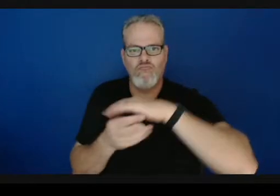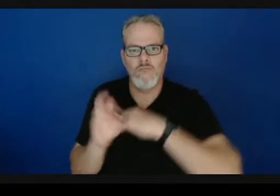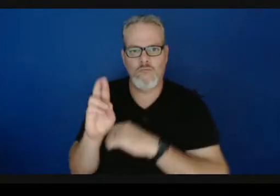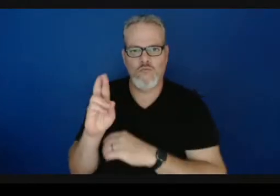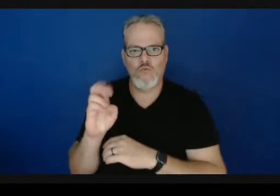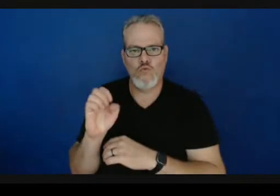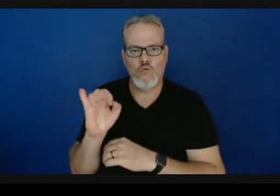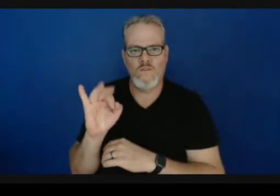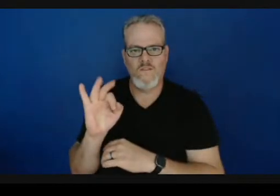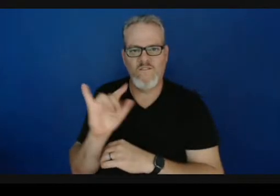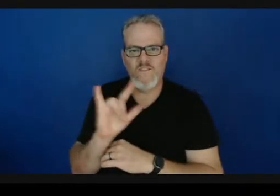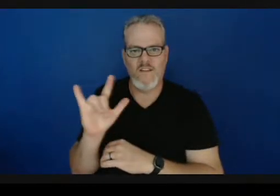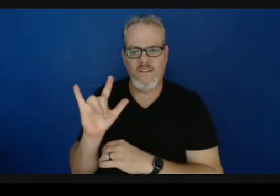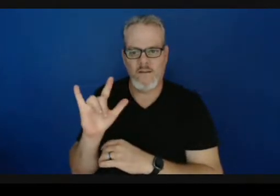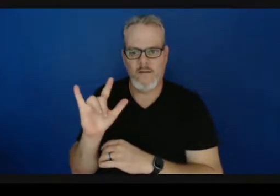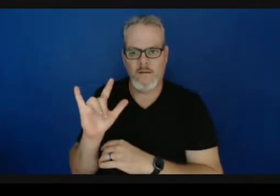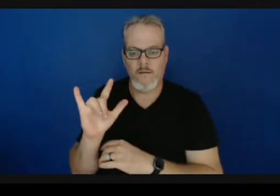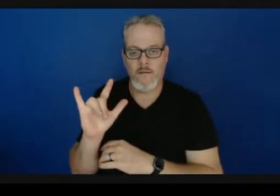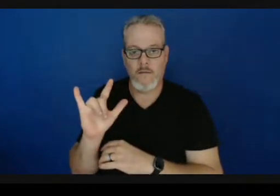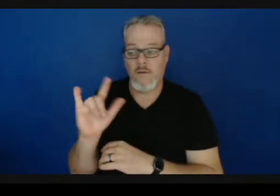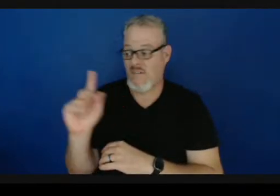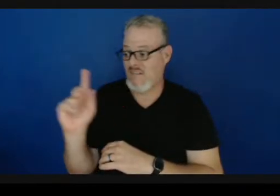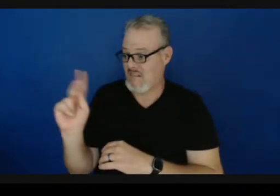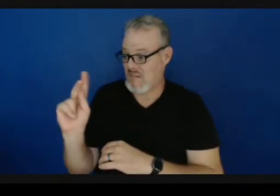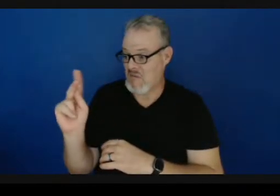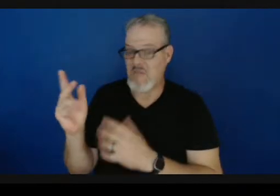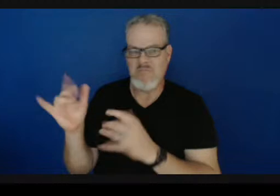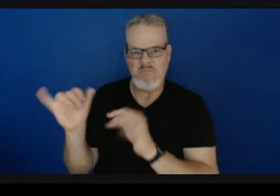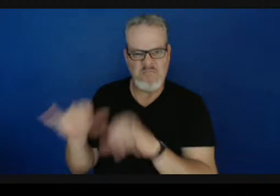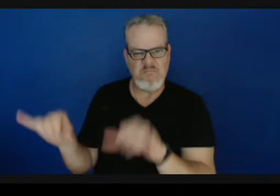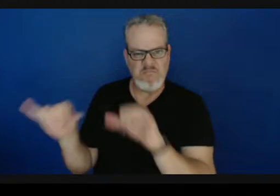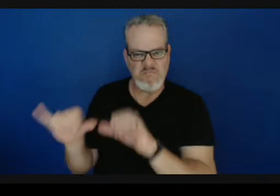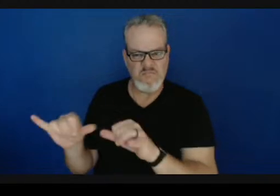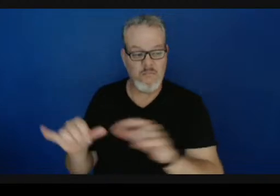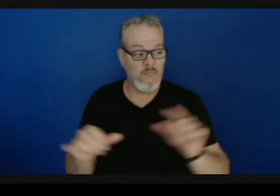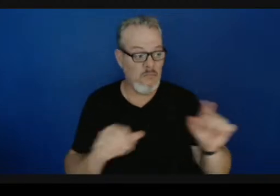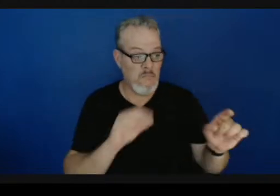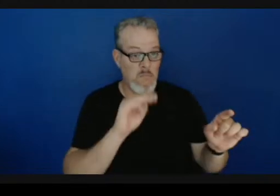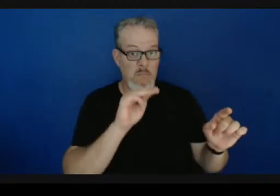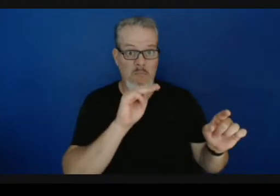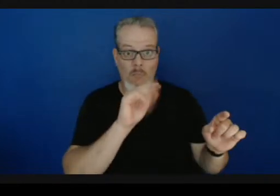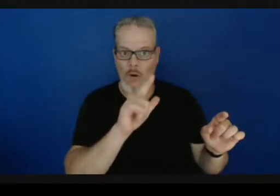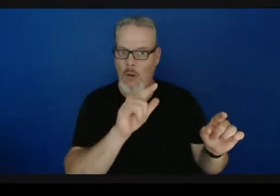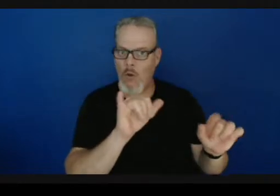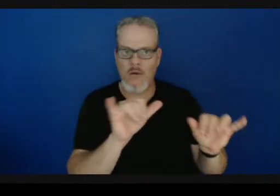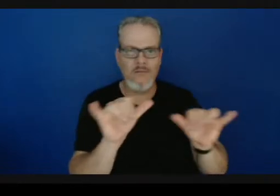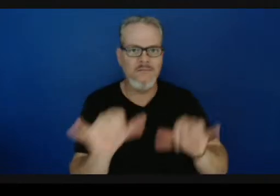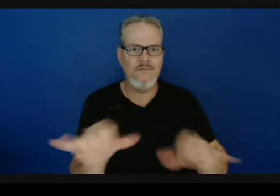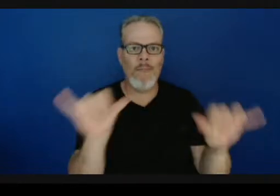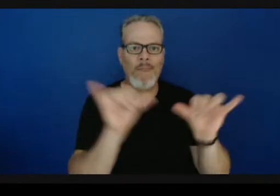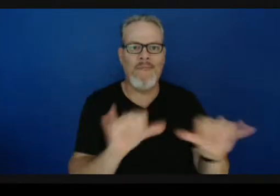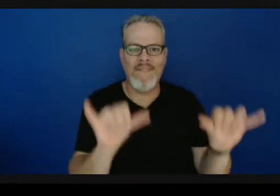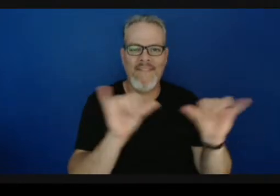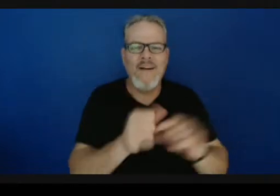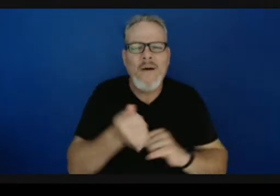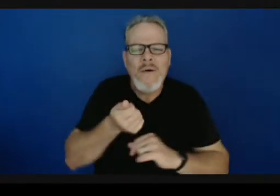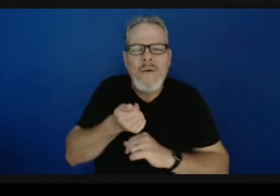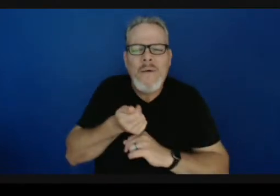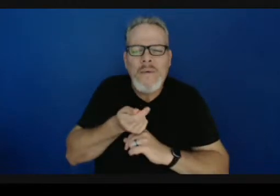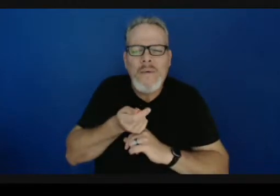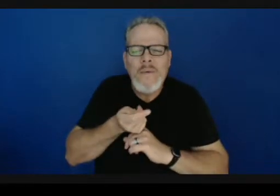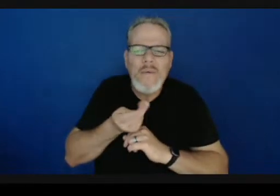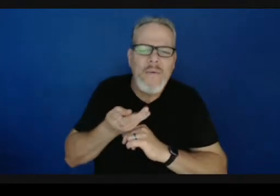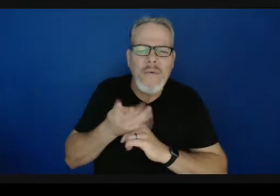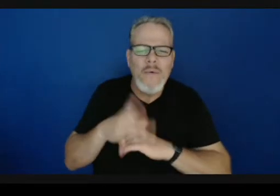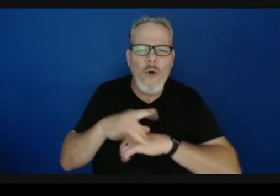Kilauea. And Mauna Loa is looking similar to before, with very few earthquakes at the summit. If we look at the rates over the past 5